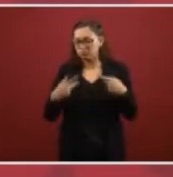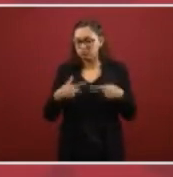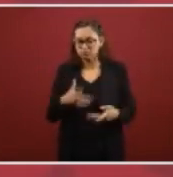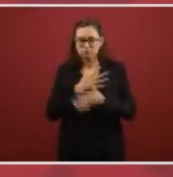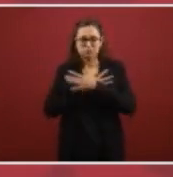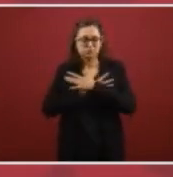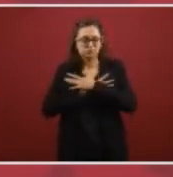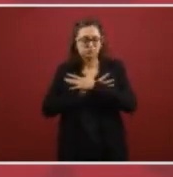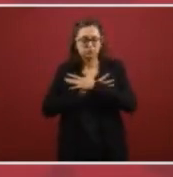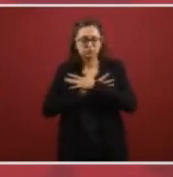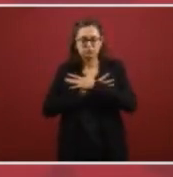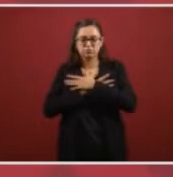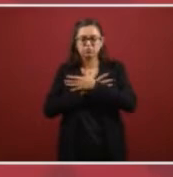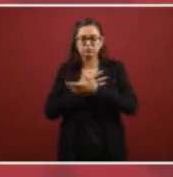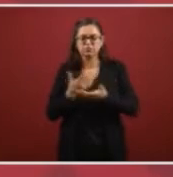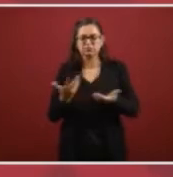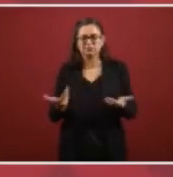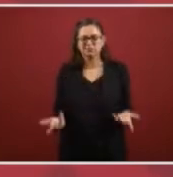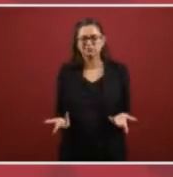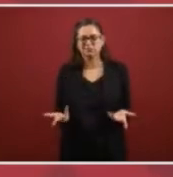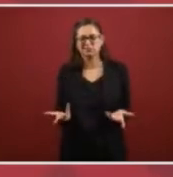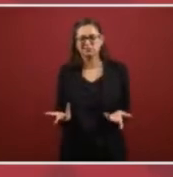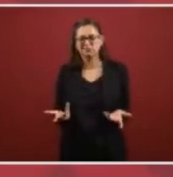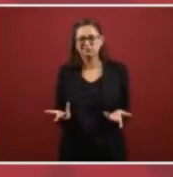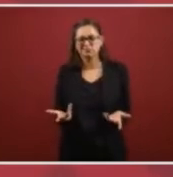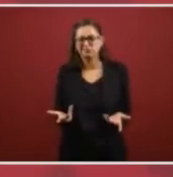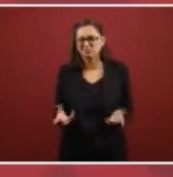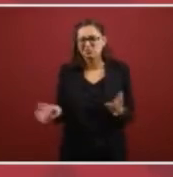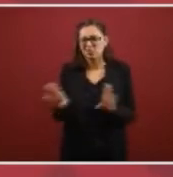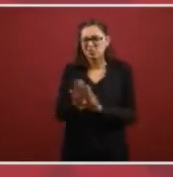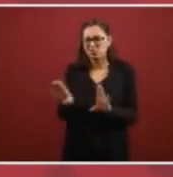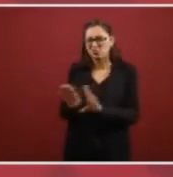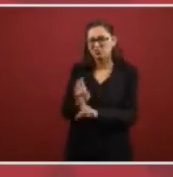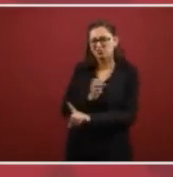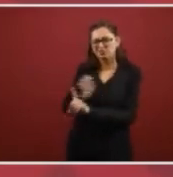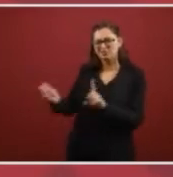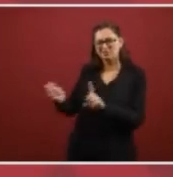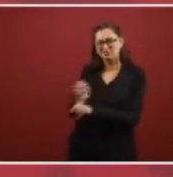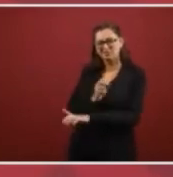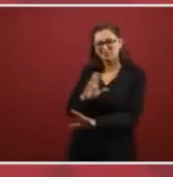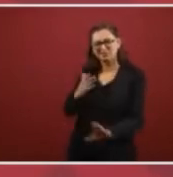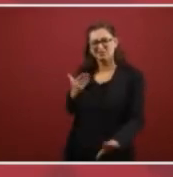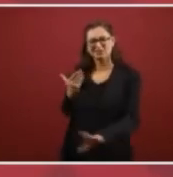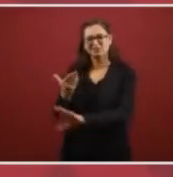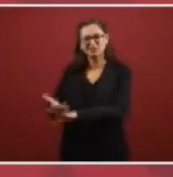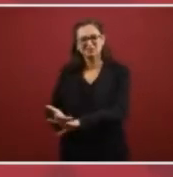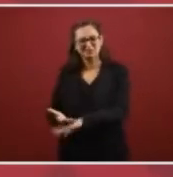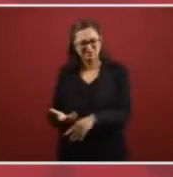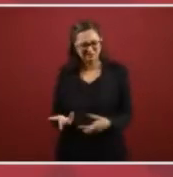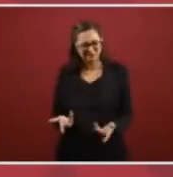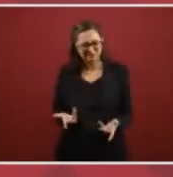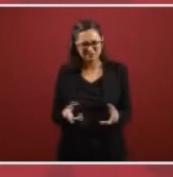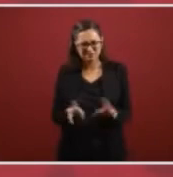and that we apply the principle of love thy neighbor. How are we going to be attacking someone?